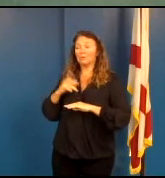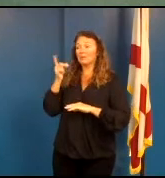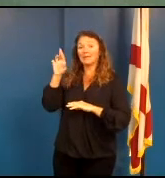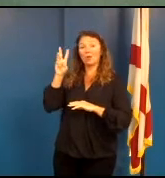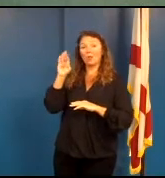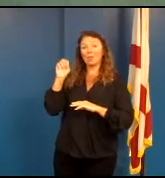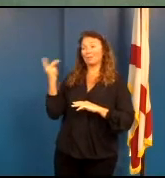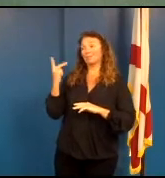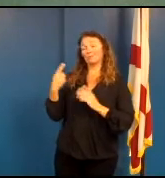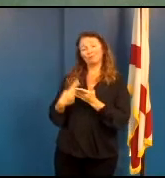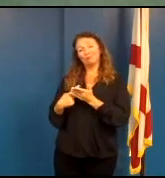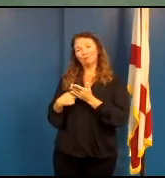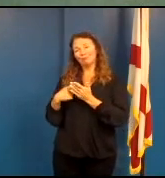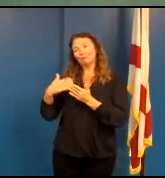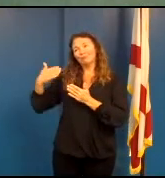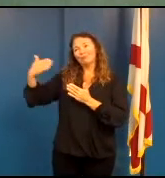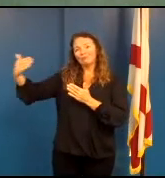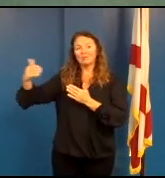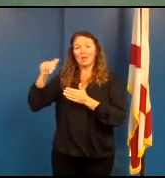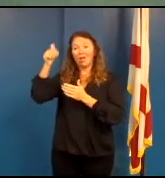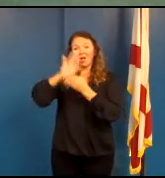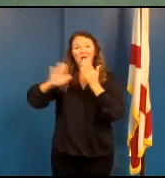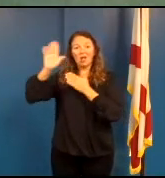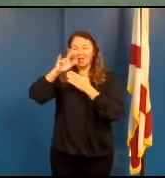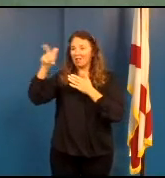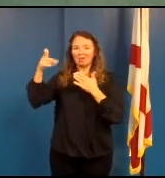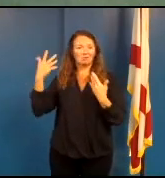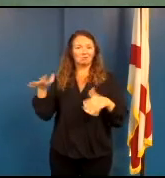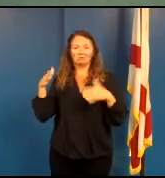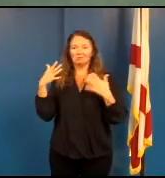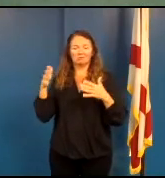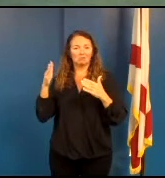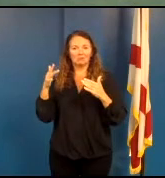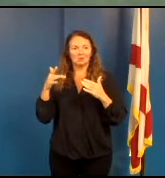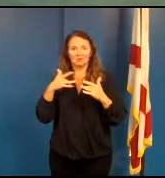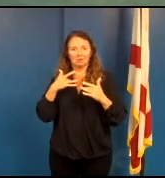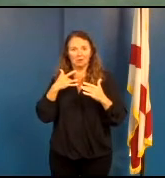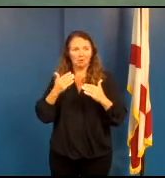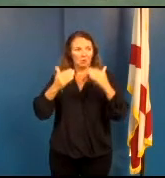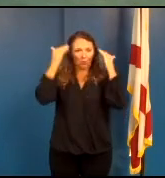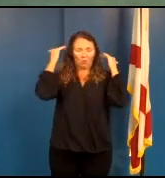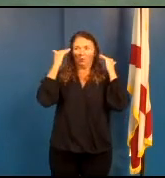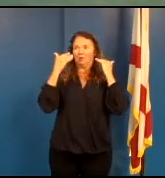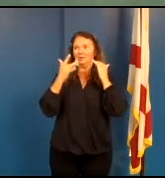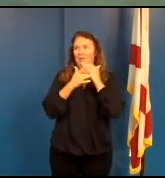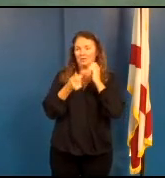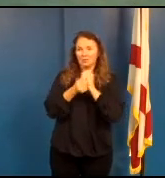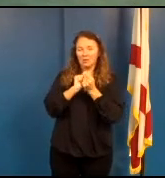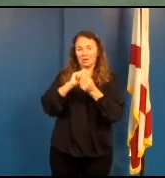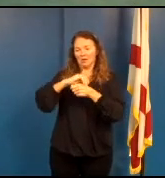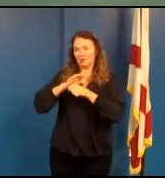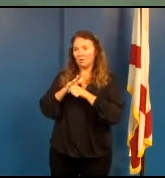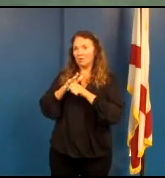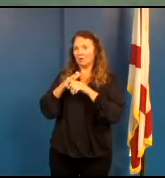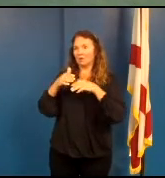about how some of the other colleges in Florida are faring in light of the technology changes and COVID. And